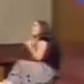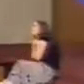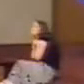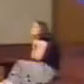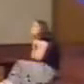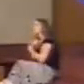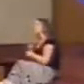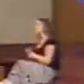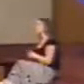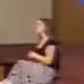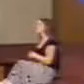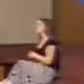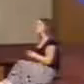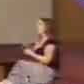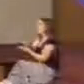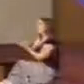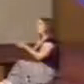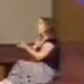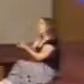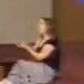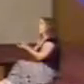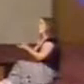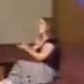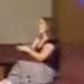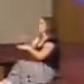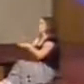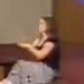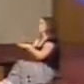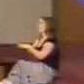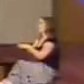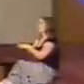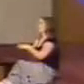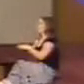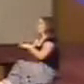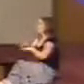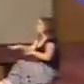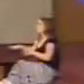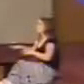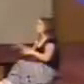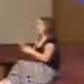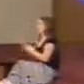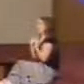And she rolls on the floor and she takes these bears, but here's the amazing thing that she does next.